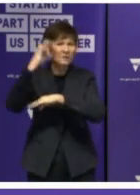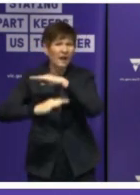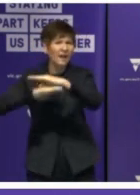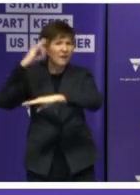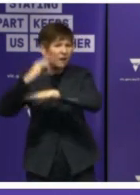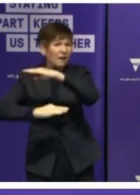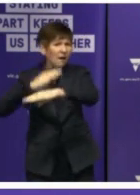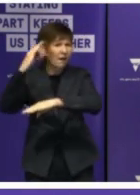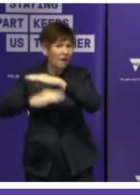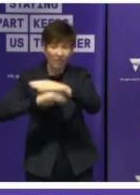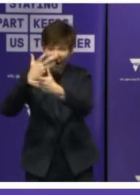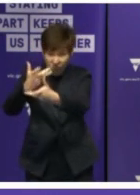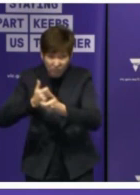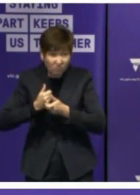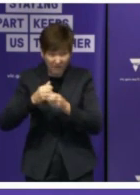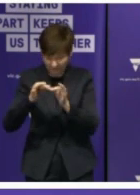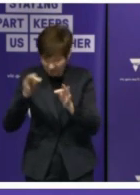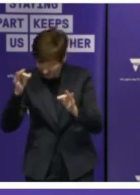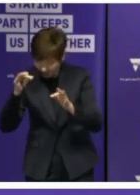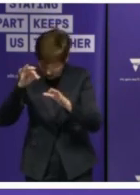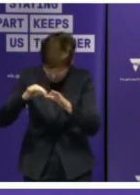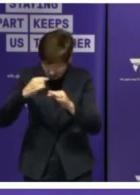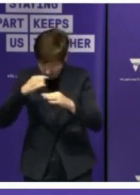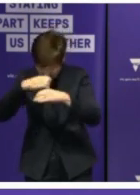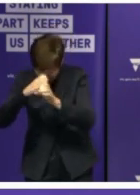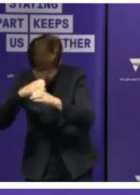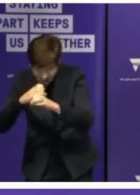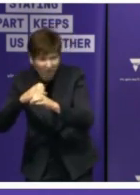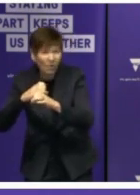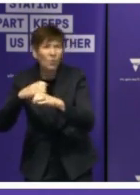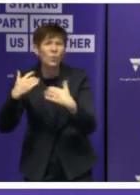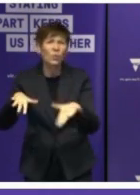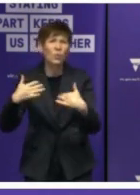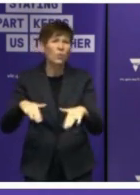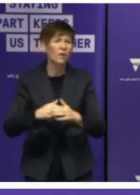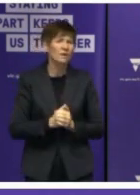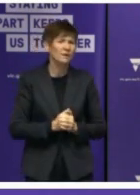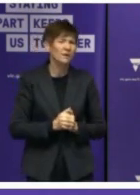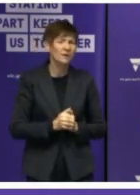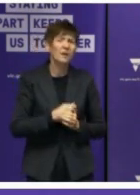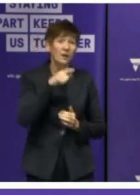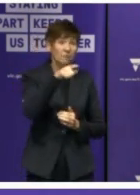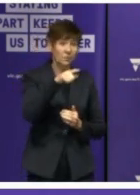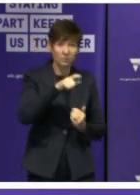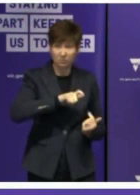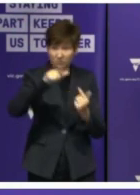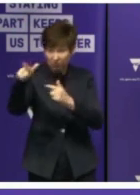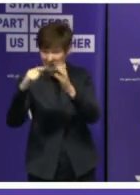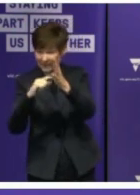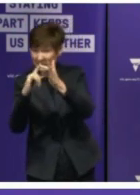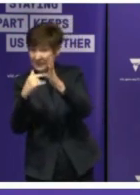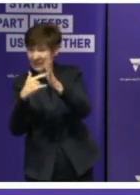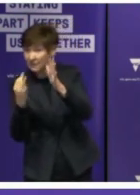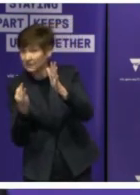Coming forward when you've got symptoms, even mild symptoms, to get tested, then isolating at home until you get your result, and then taking that result